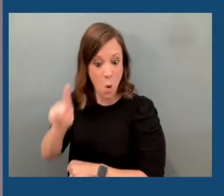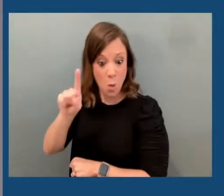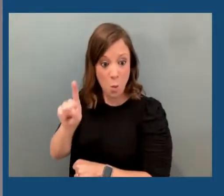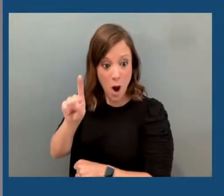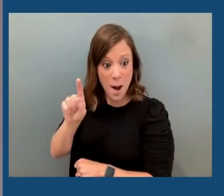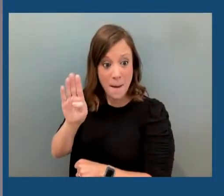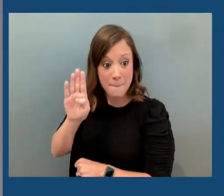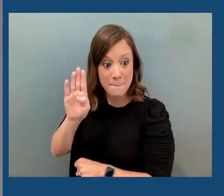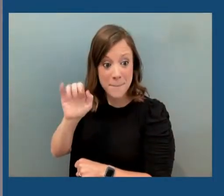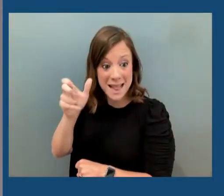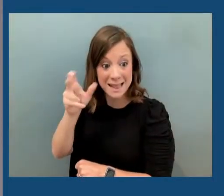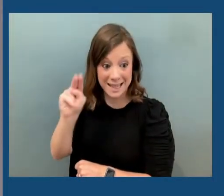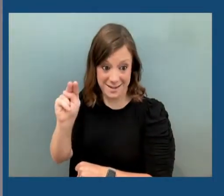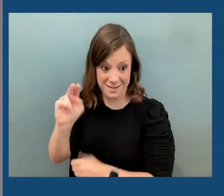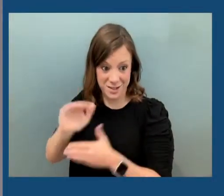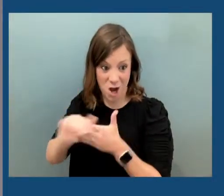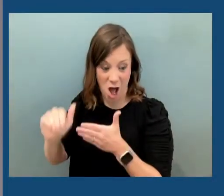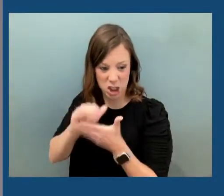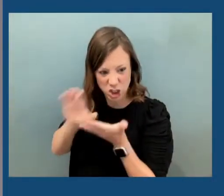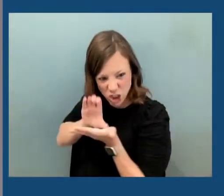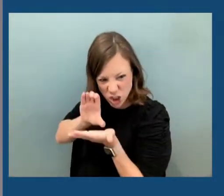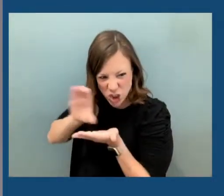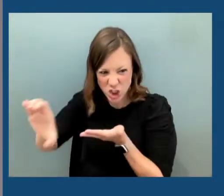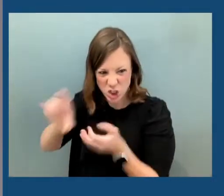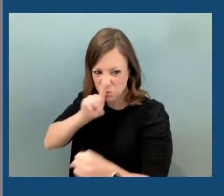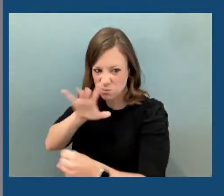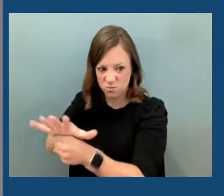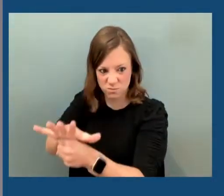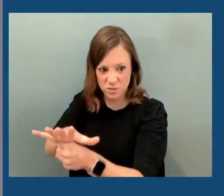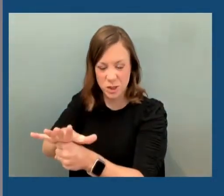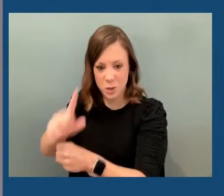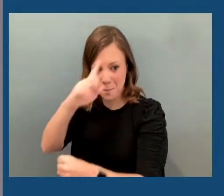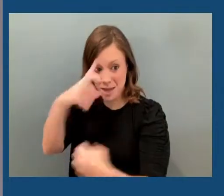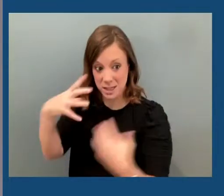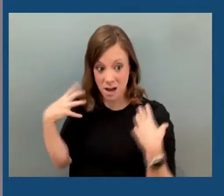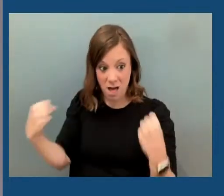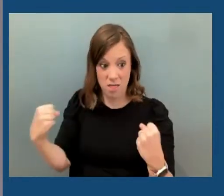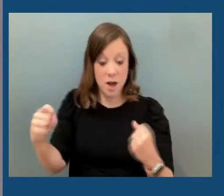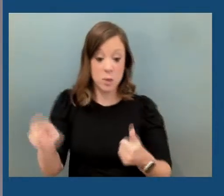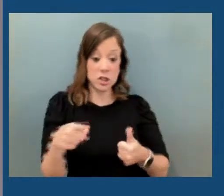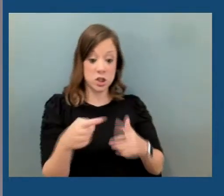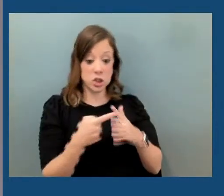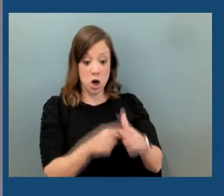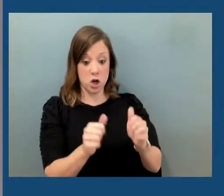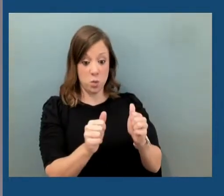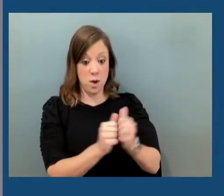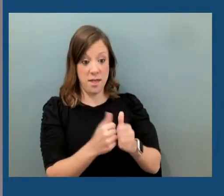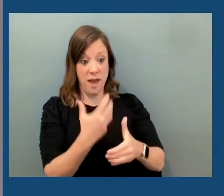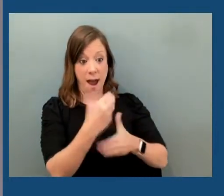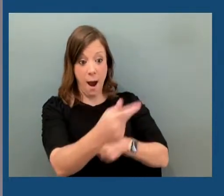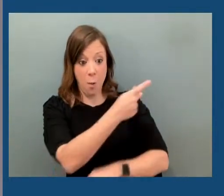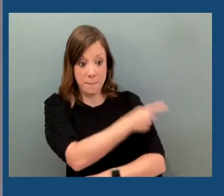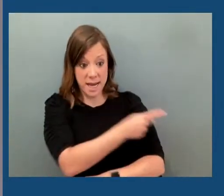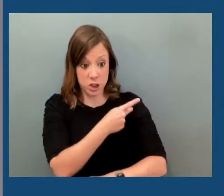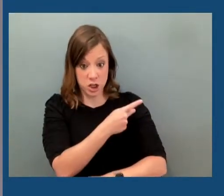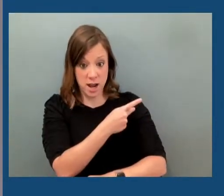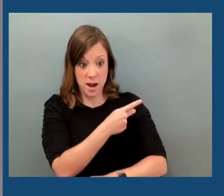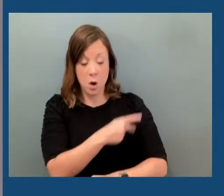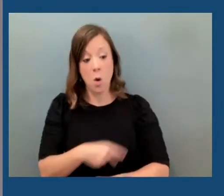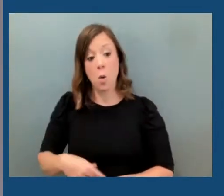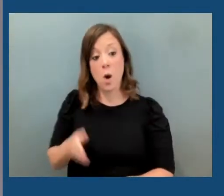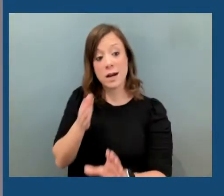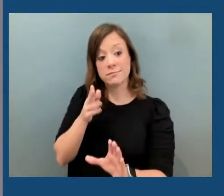with outpatient services and more psychiatric beds. And if you may not know this, a lot of psychiatric beds were taken